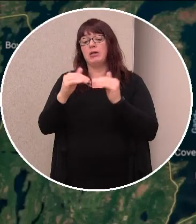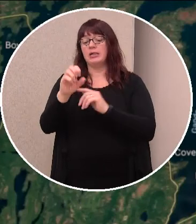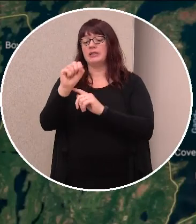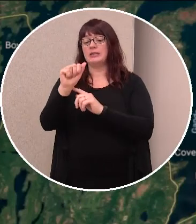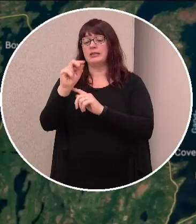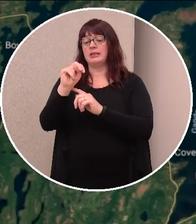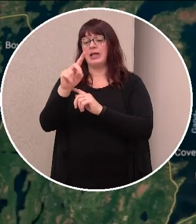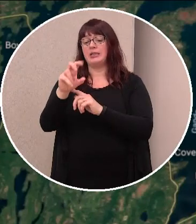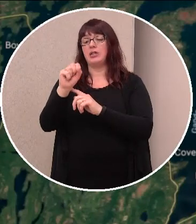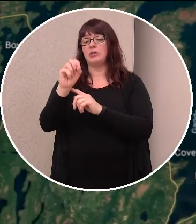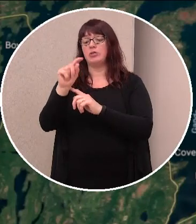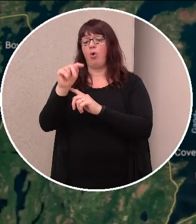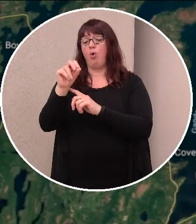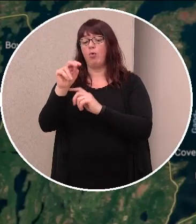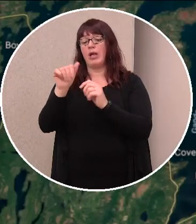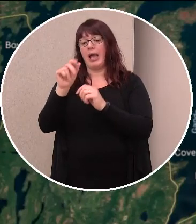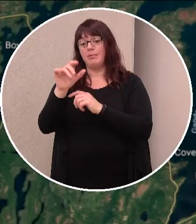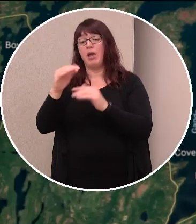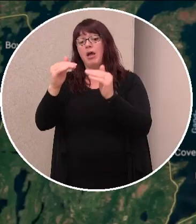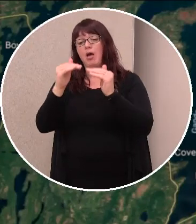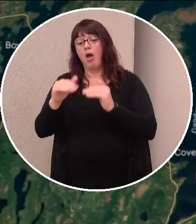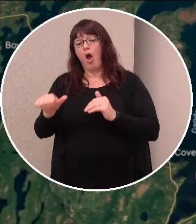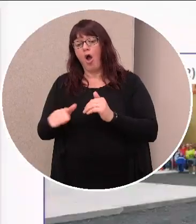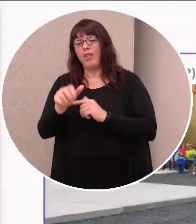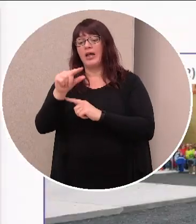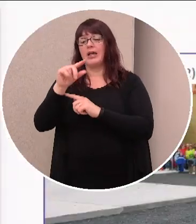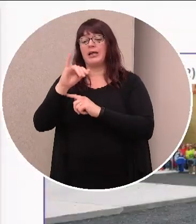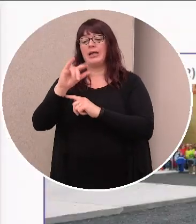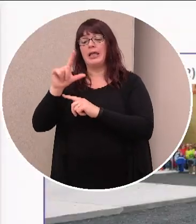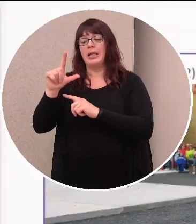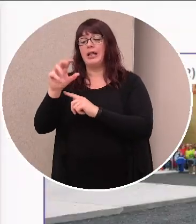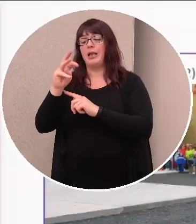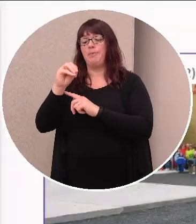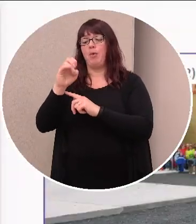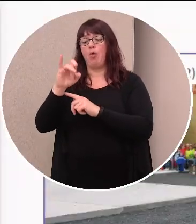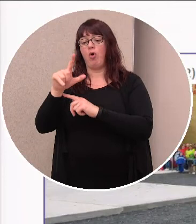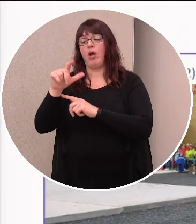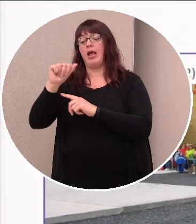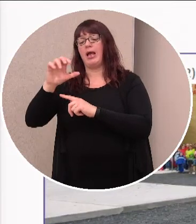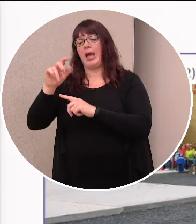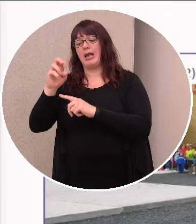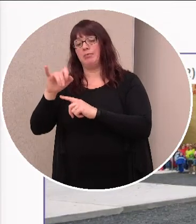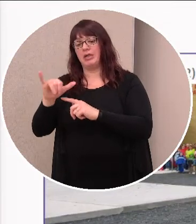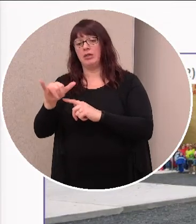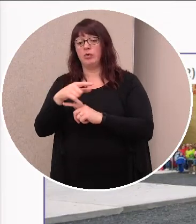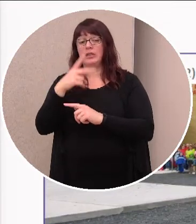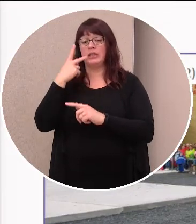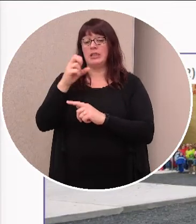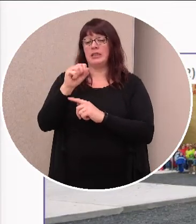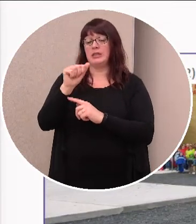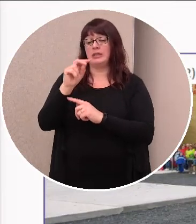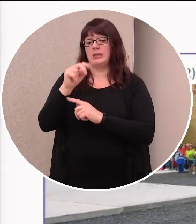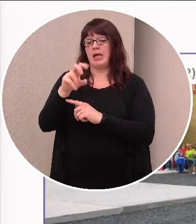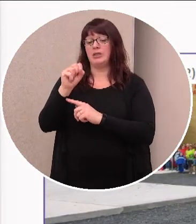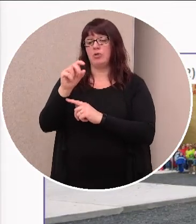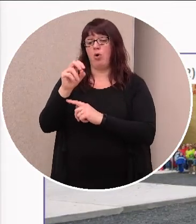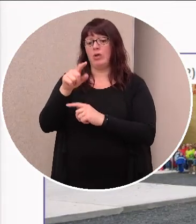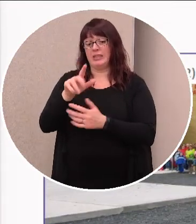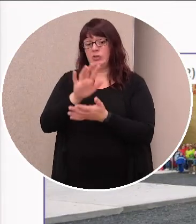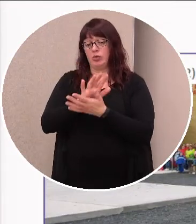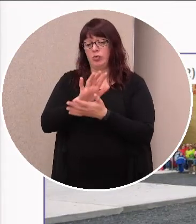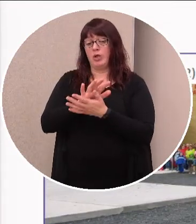Gill Memorial Academy. We see that Sandstone Academy is a K to 6 that